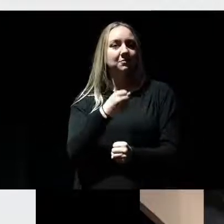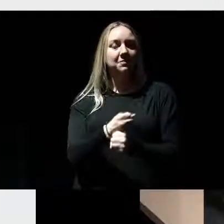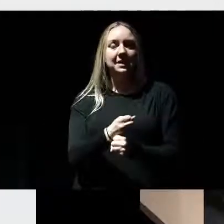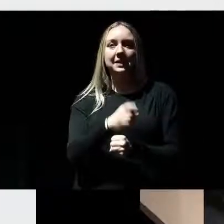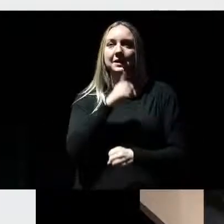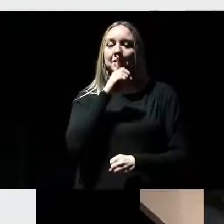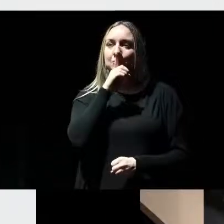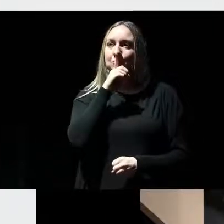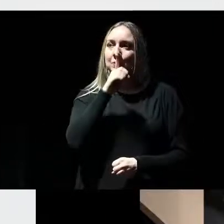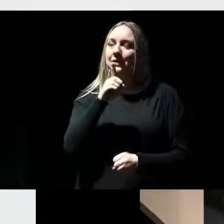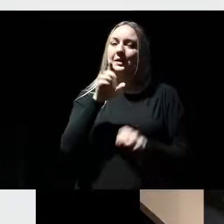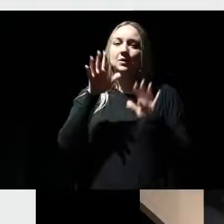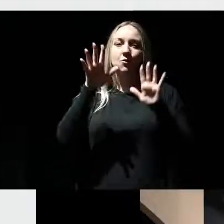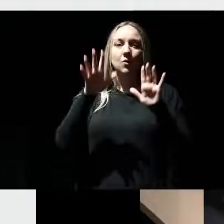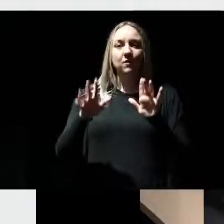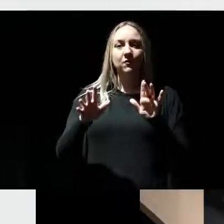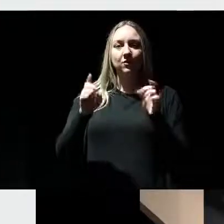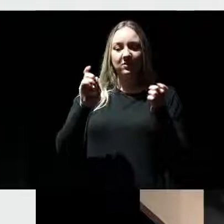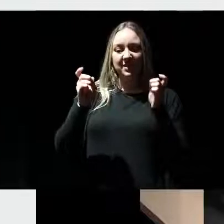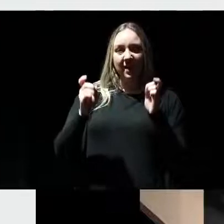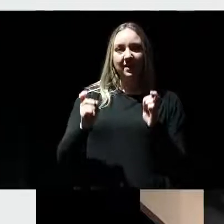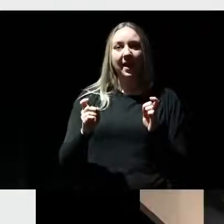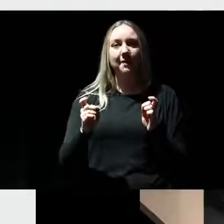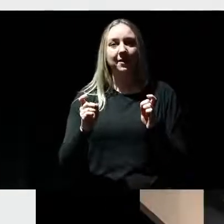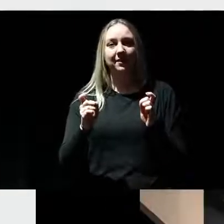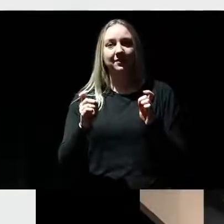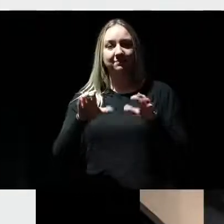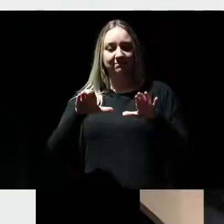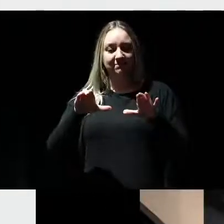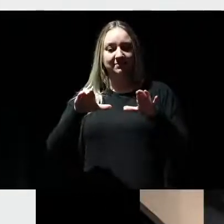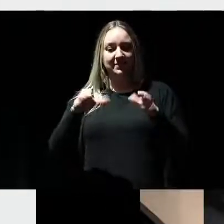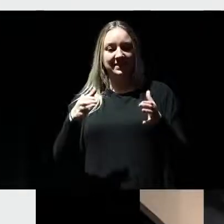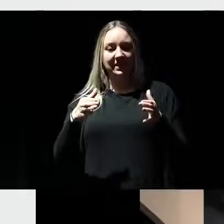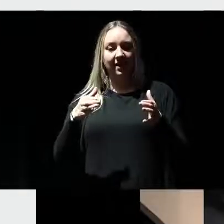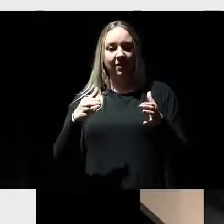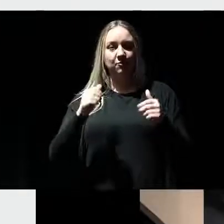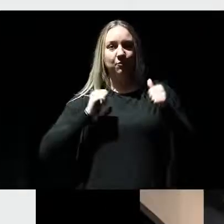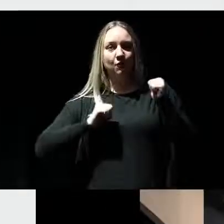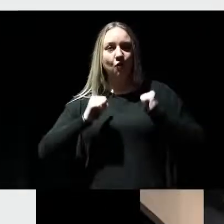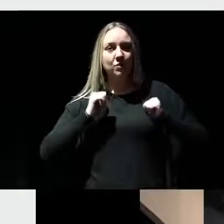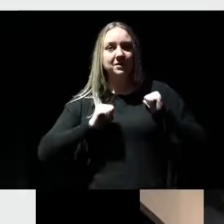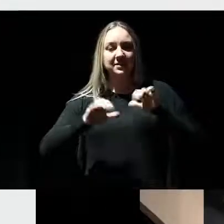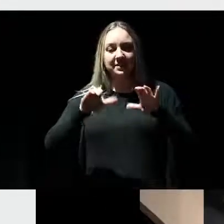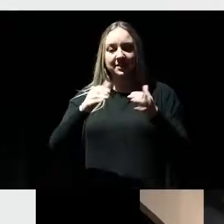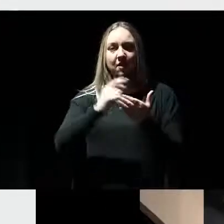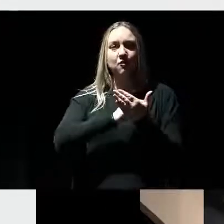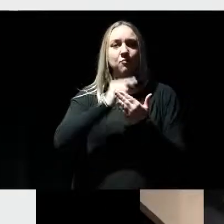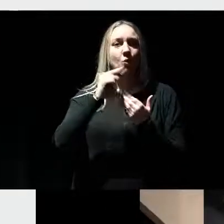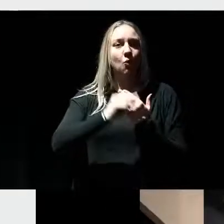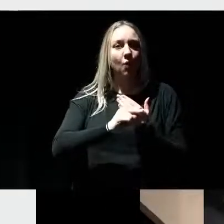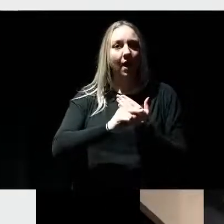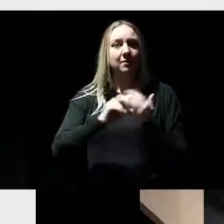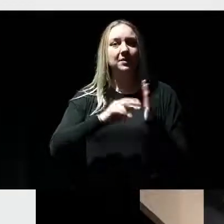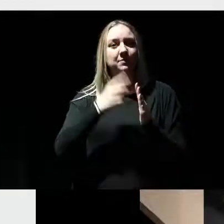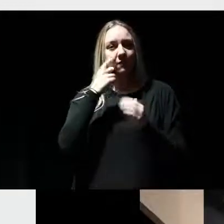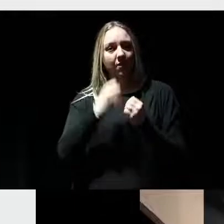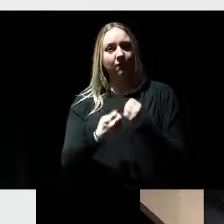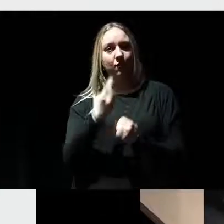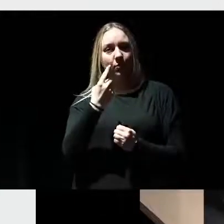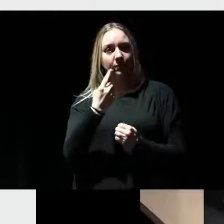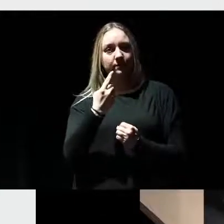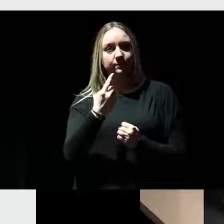extraordinarily dynamic and very forward-leaning set of programs and performances. It's a place where the culture